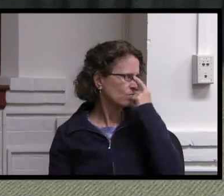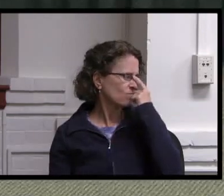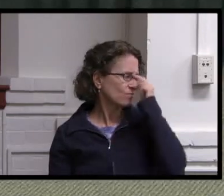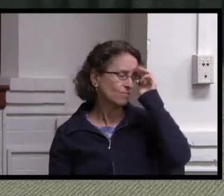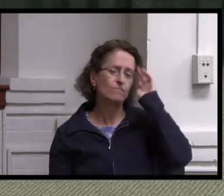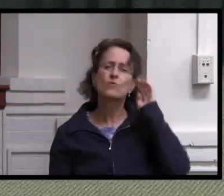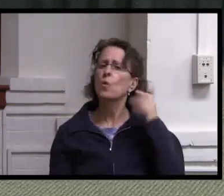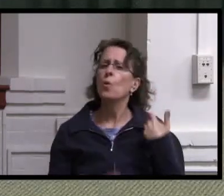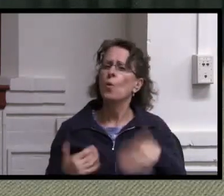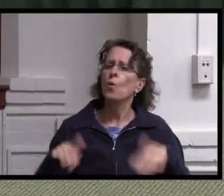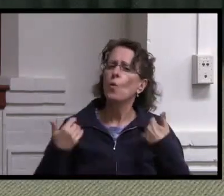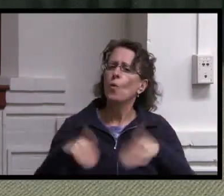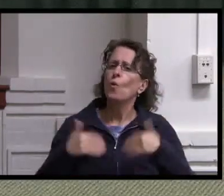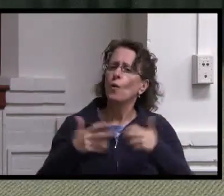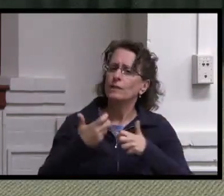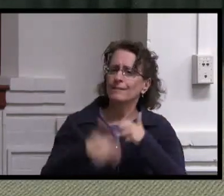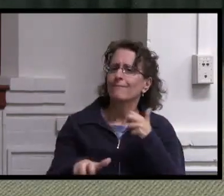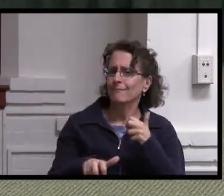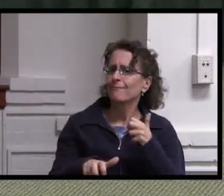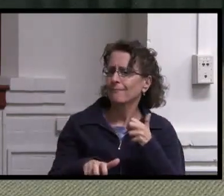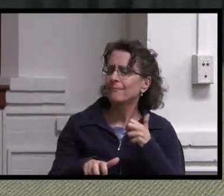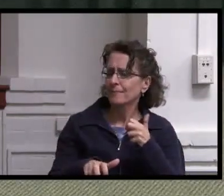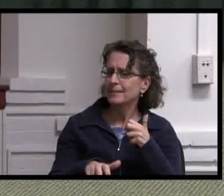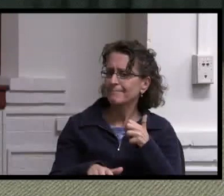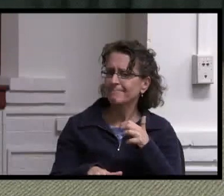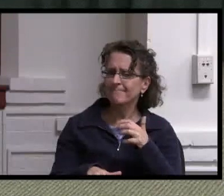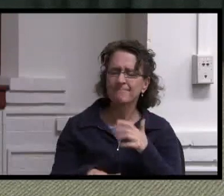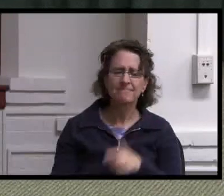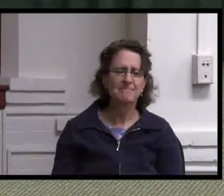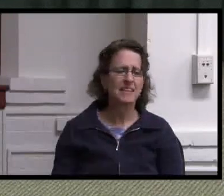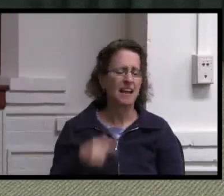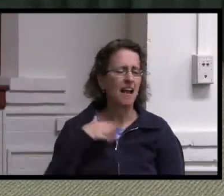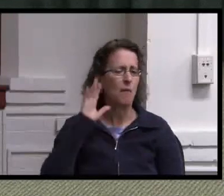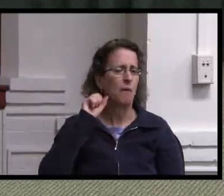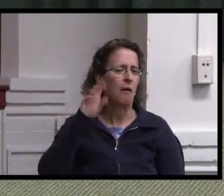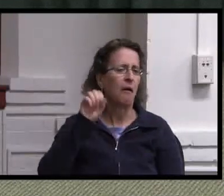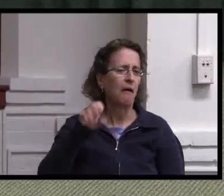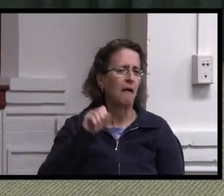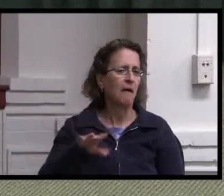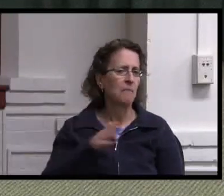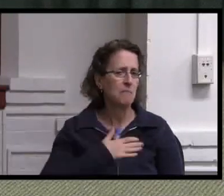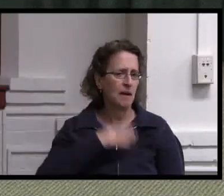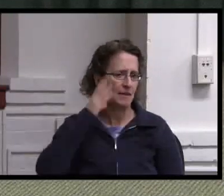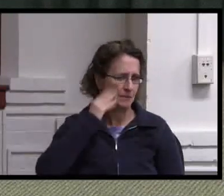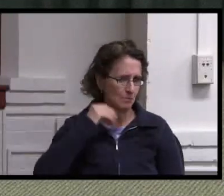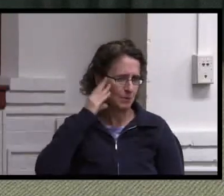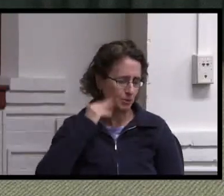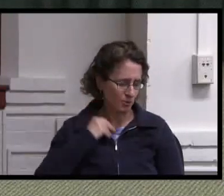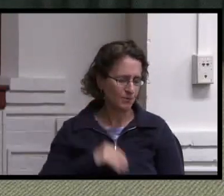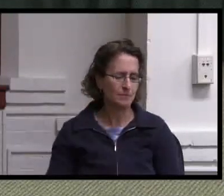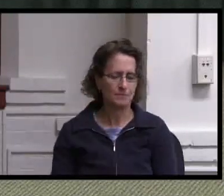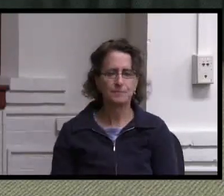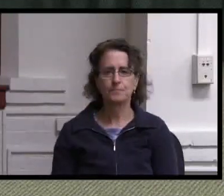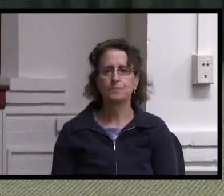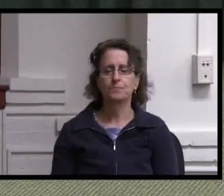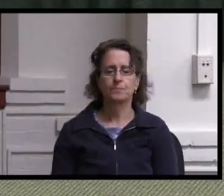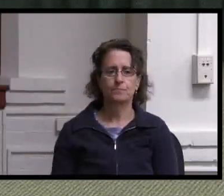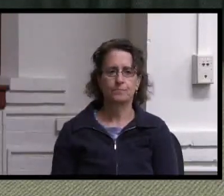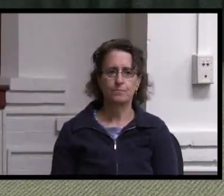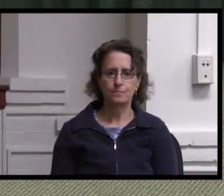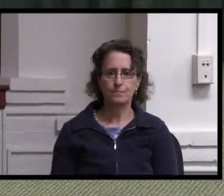It's a tough topic to talk about, and I'll give you a couple experiences that I've had and my wife has had. You know,